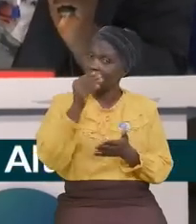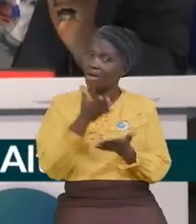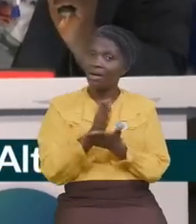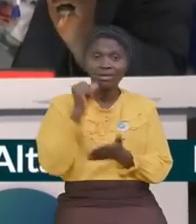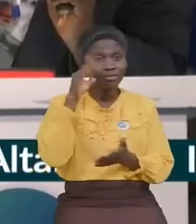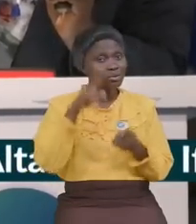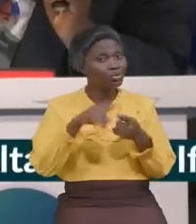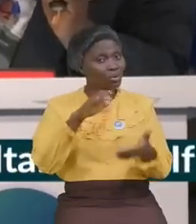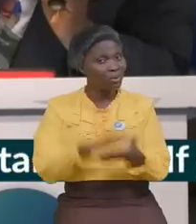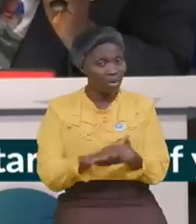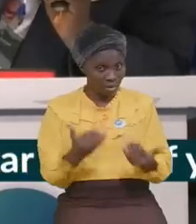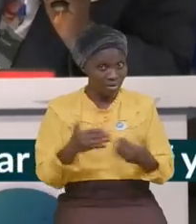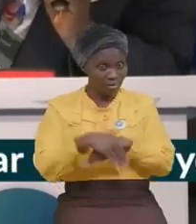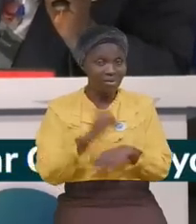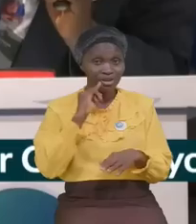Tonight is your night.